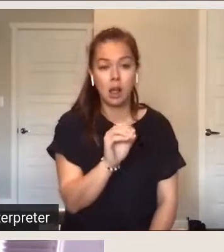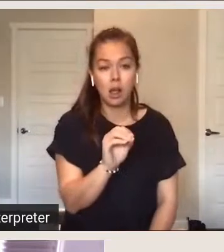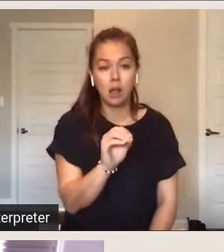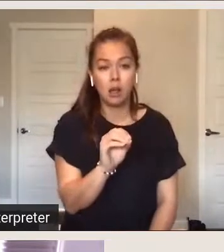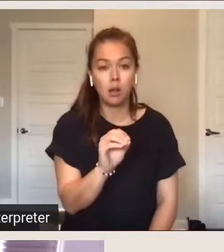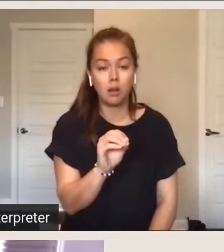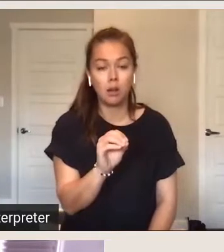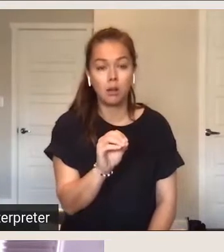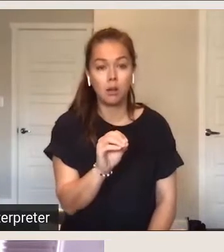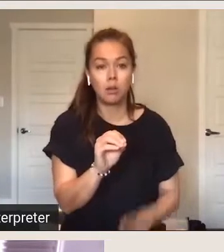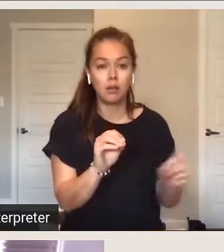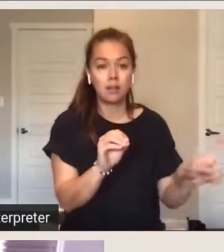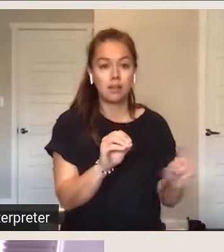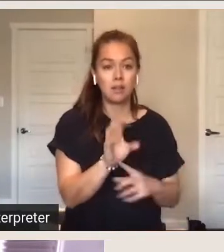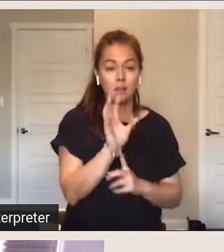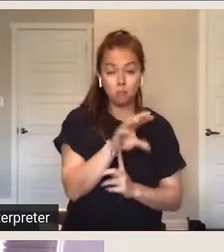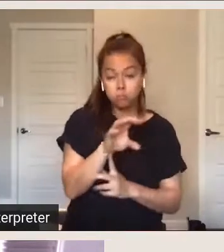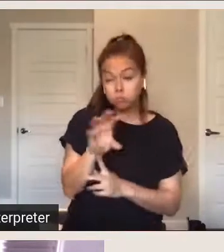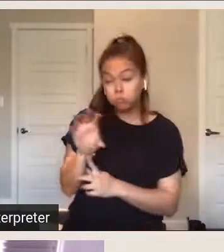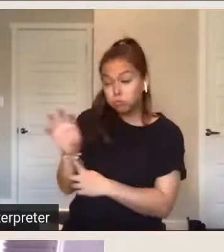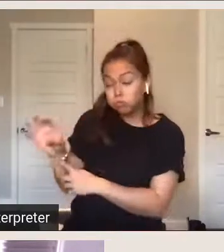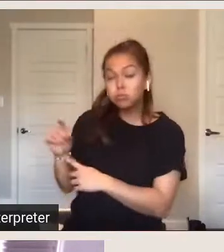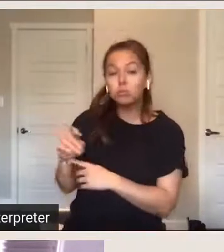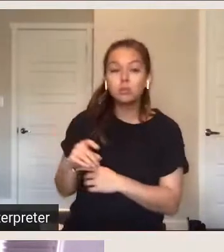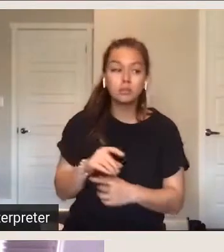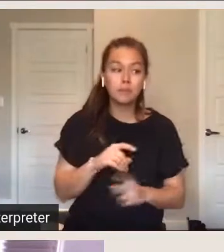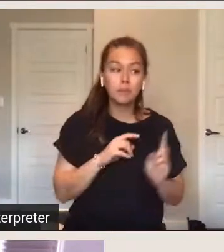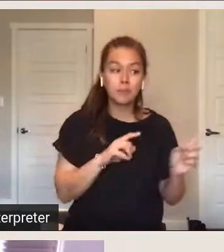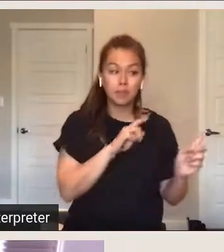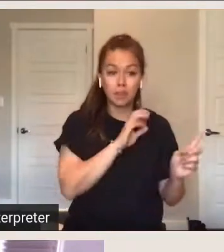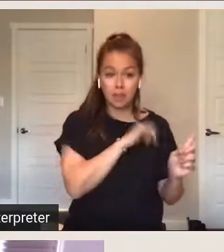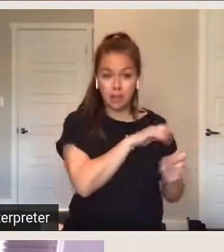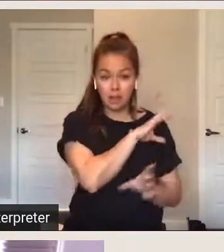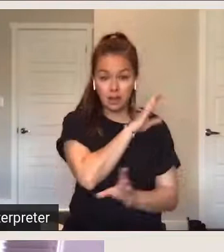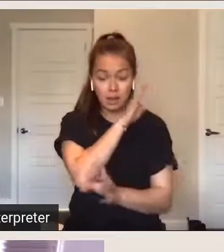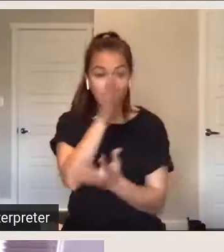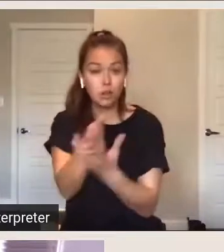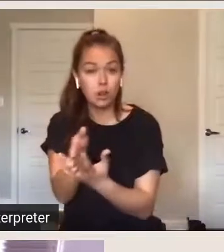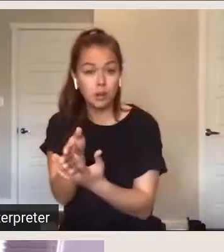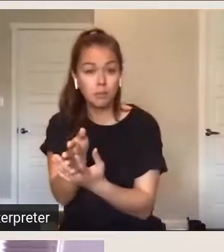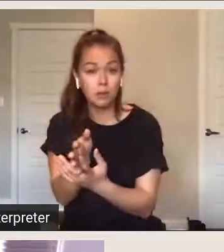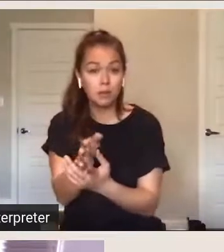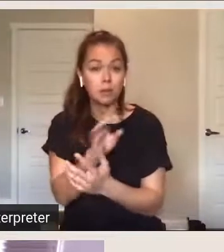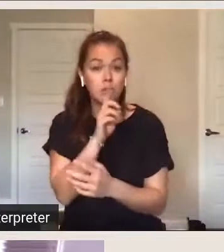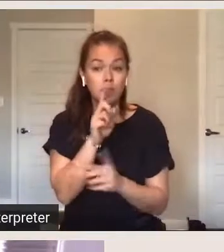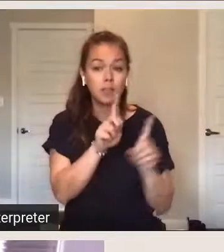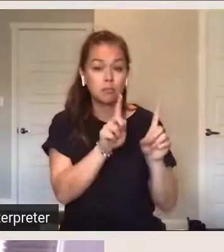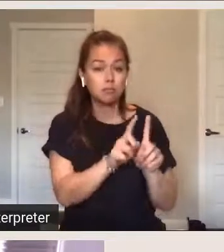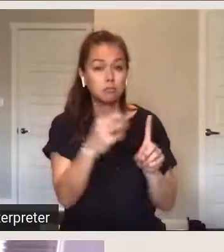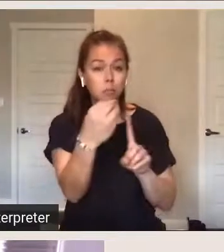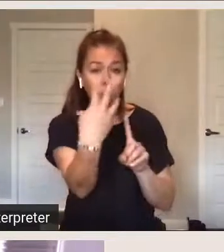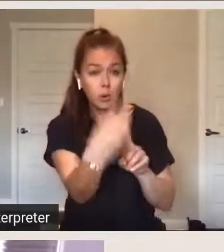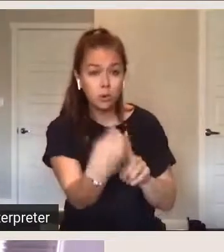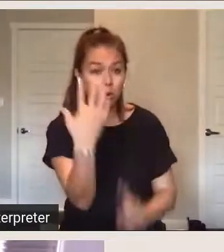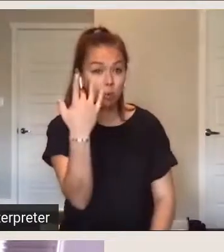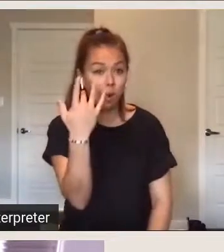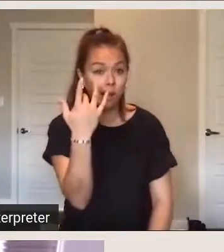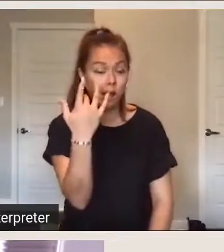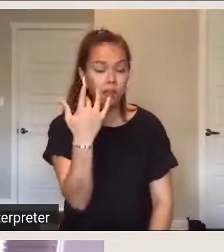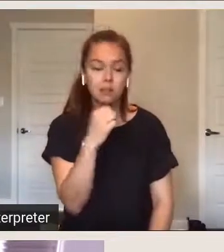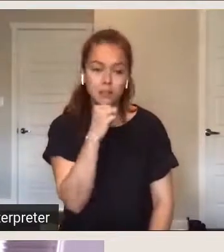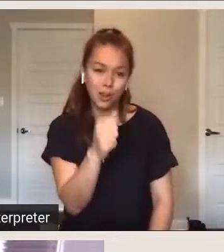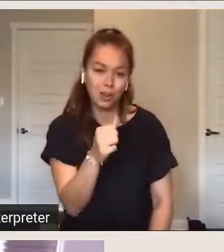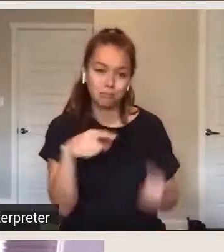how's filming, does it interrupt, my couple portrait thing? It doesn't really, because at the time we didn't think of it as